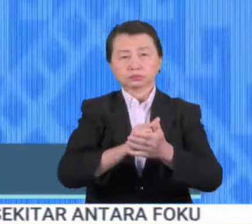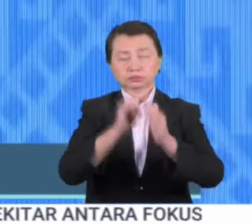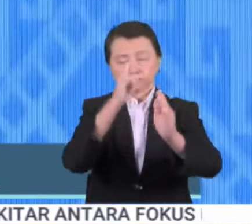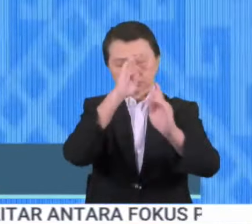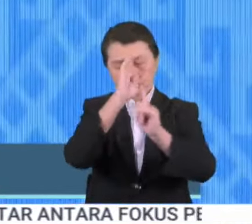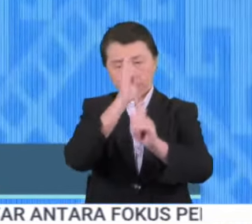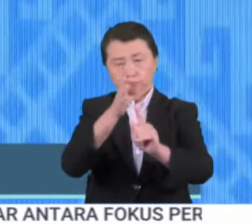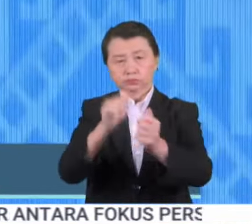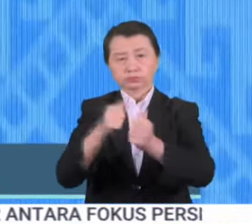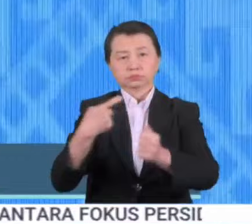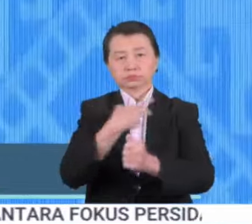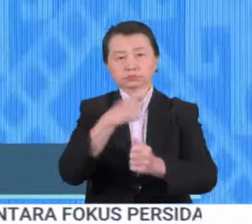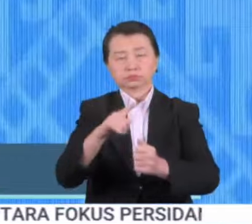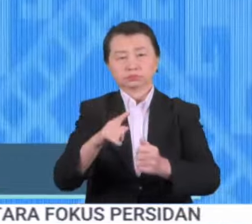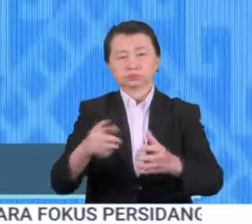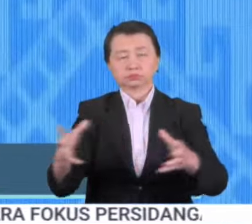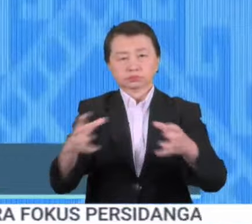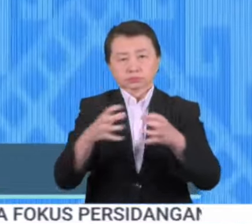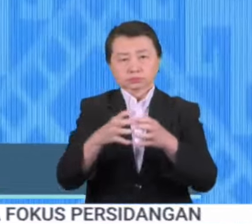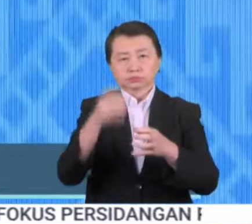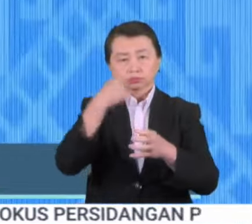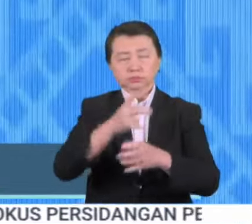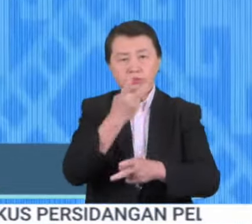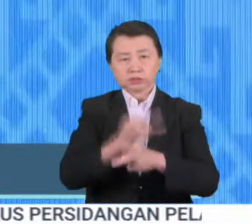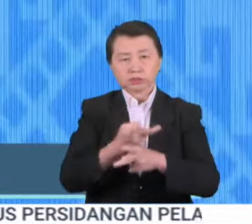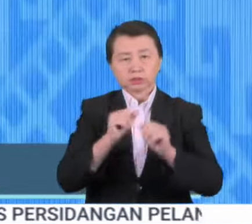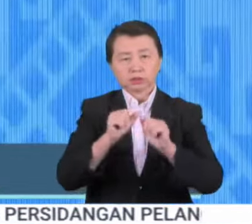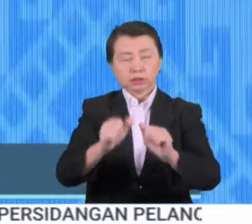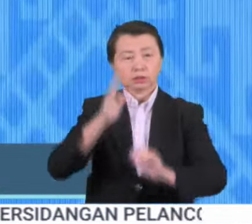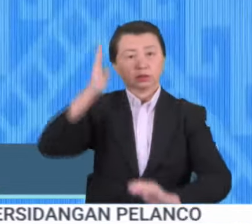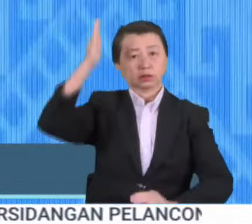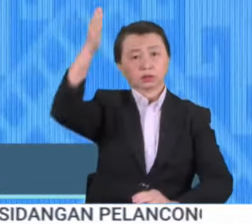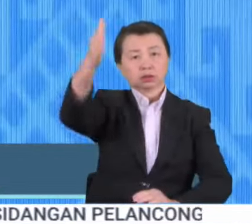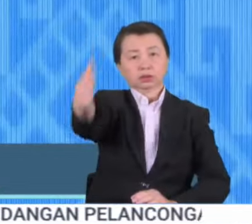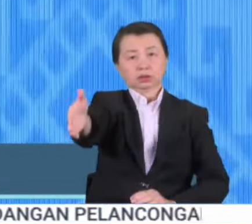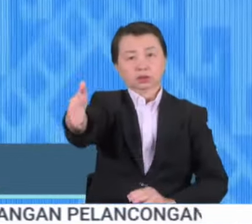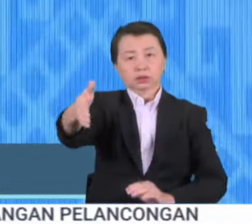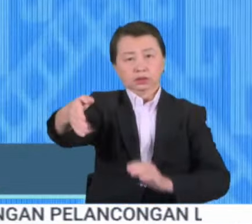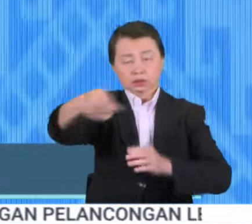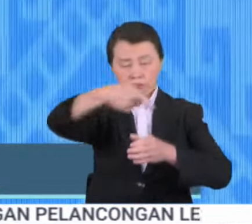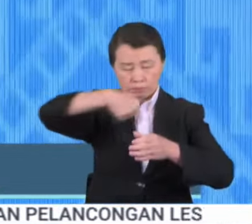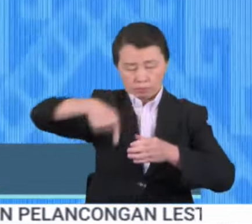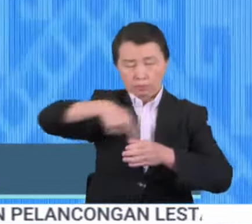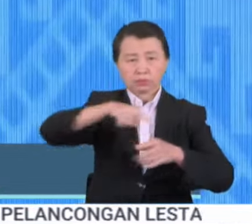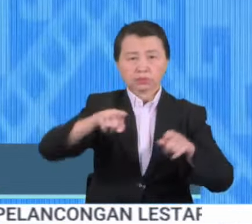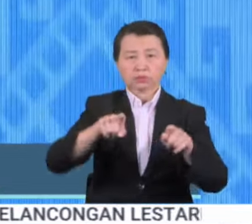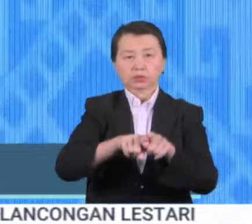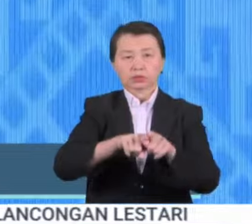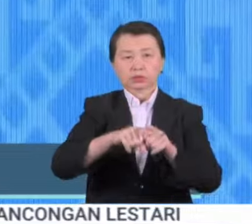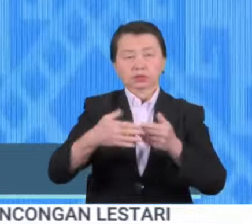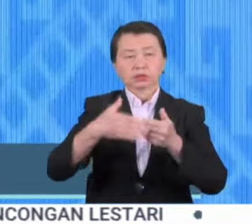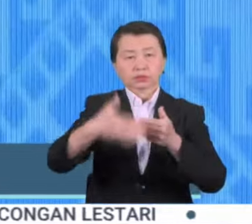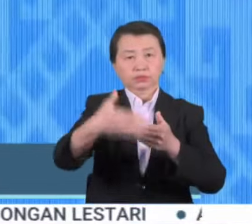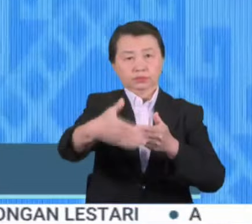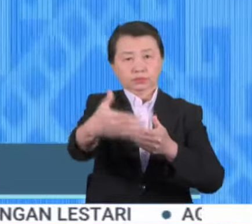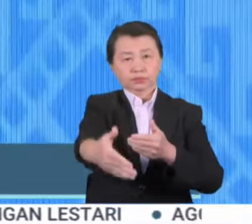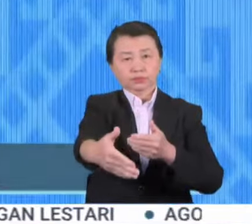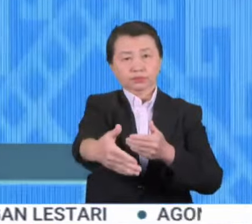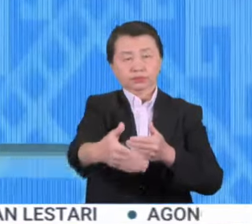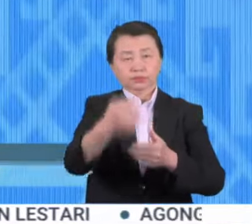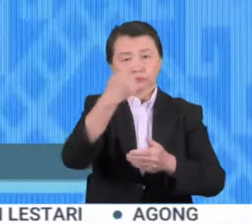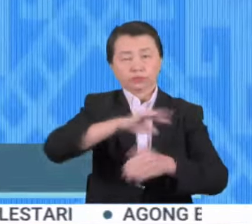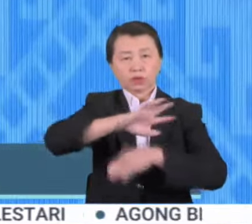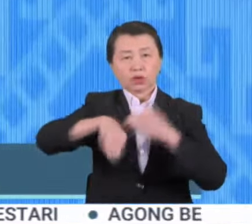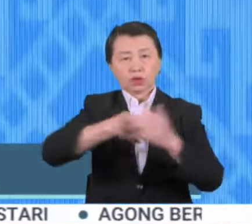underscores our determination to keep the future firmly in sight as we move forward. At